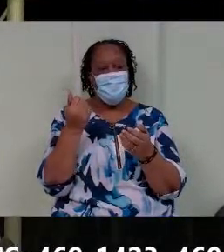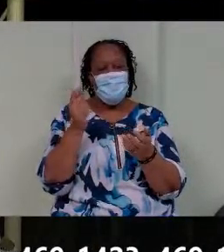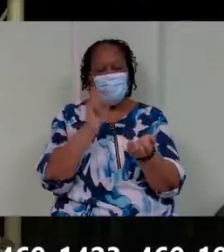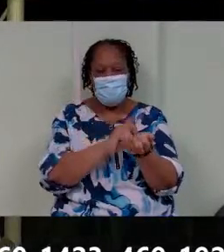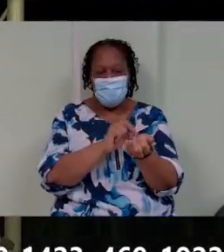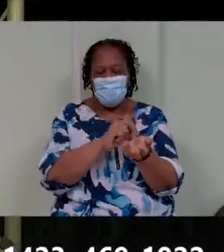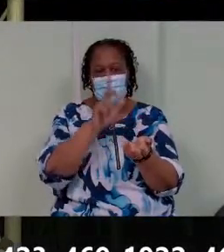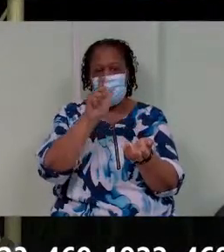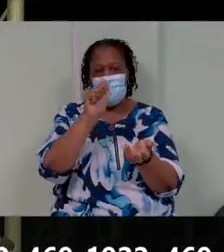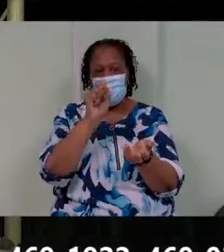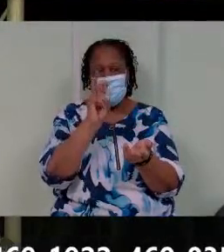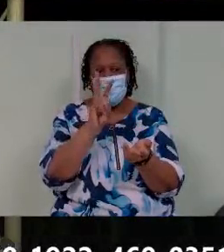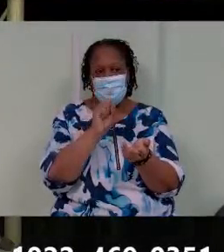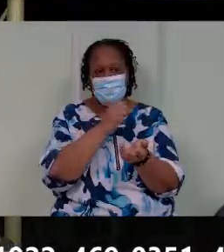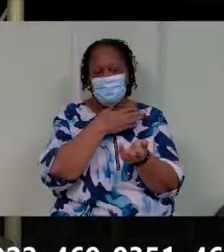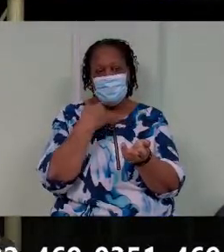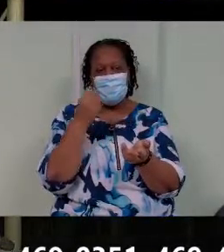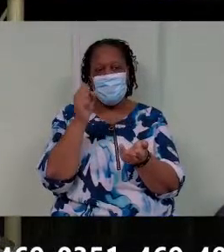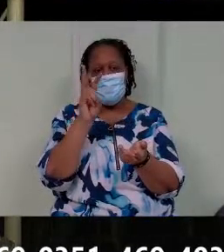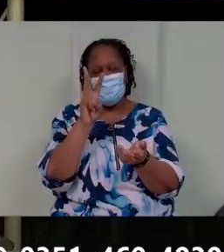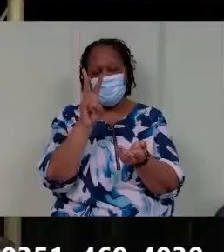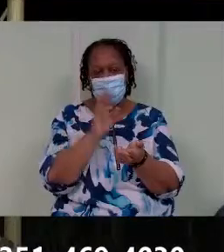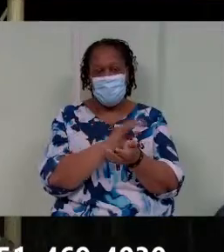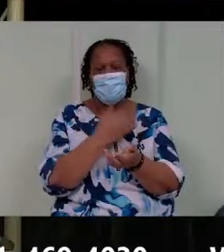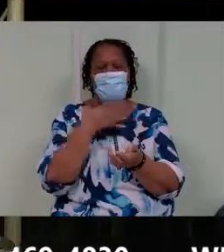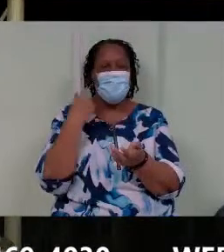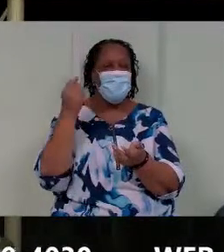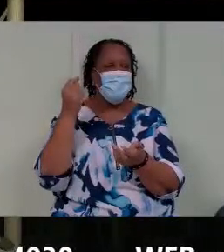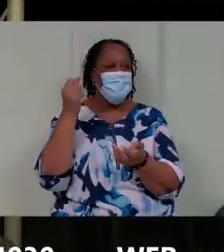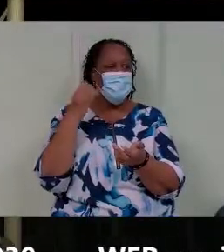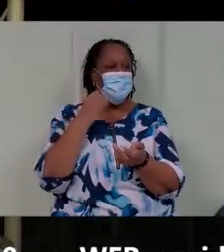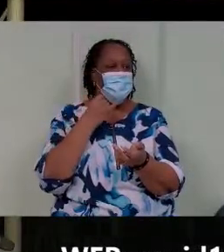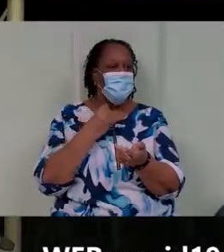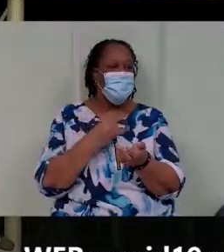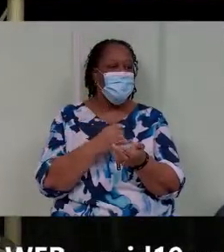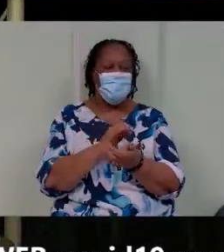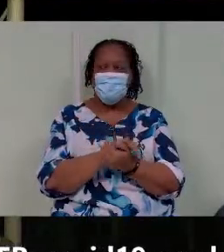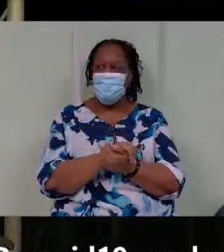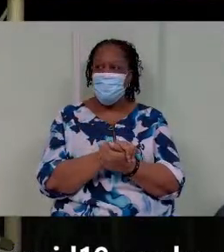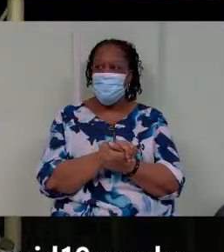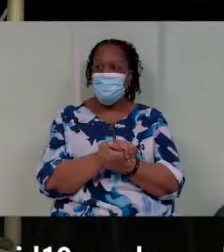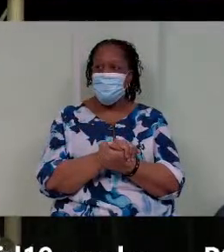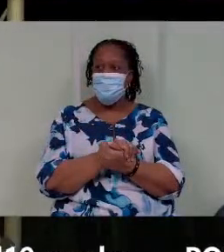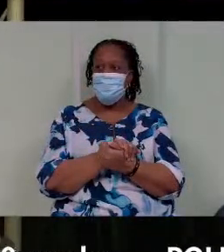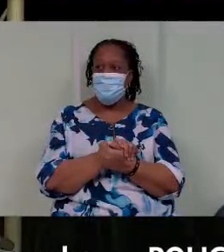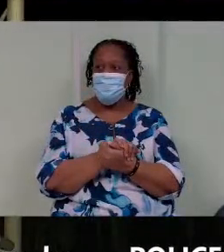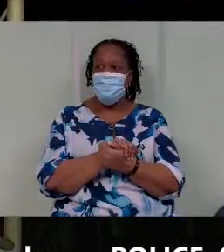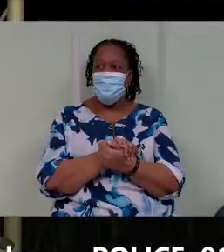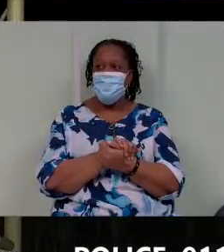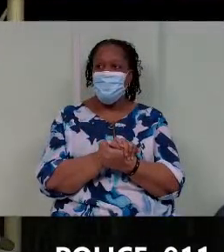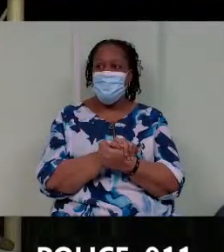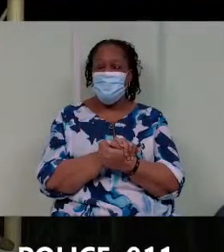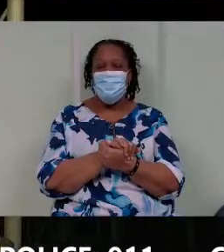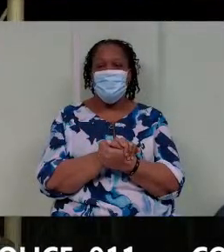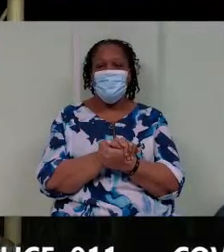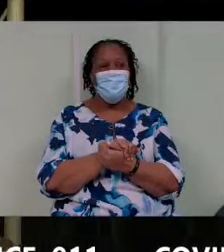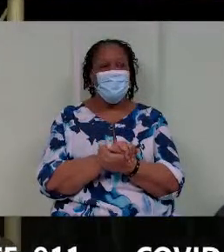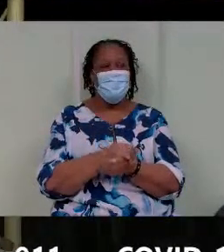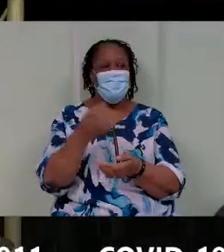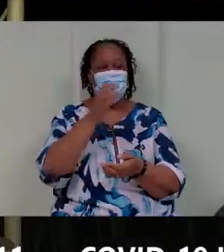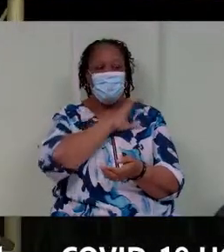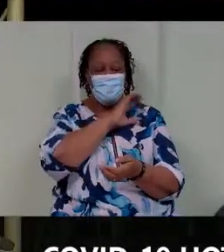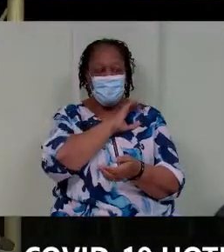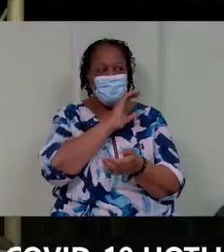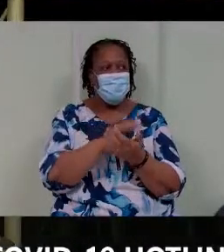Mrs. Christmas Jacobs and the media, ZIZ, and all the other media in the Federation, and Superintendent